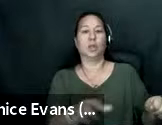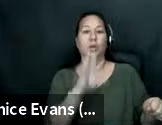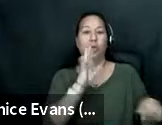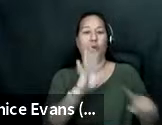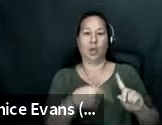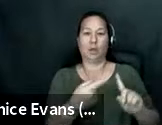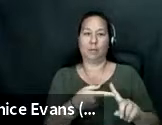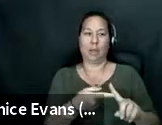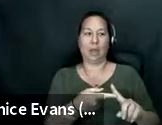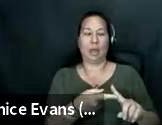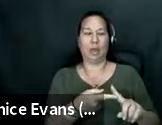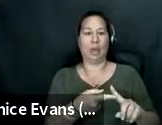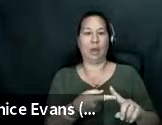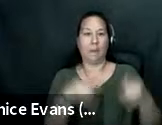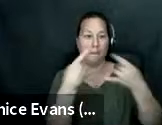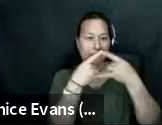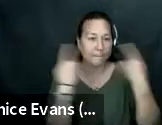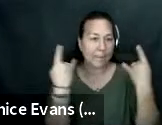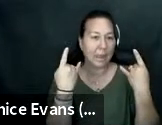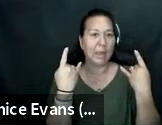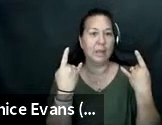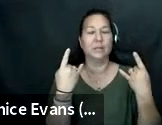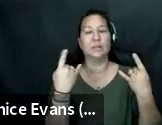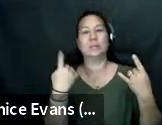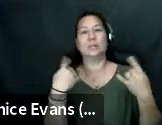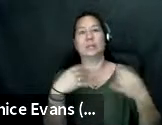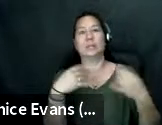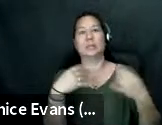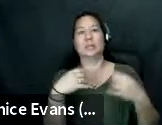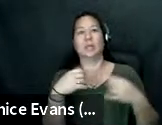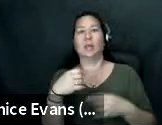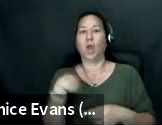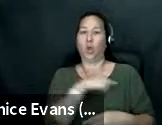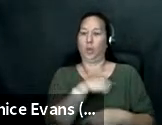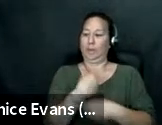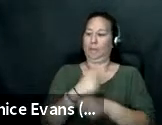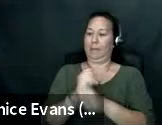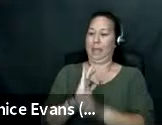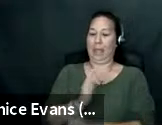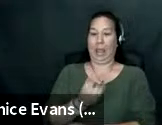people, so that we can post with something official, or do we make our own?